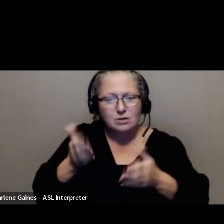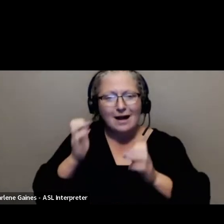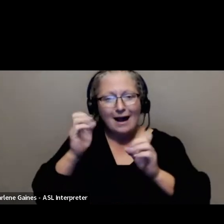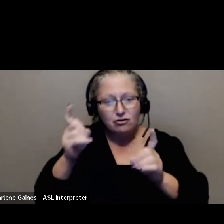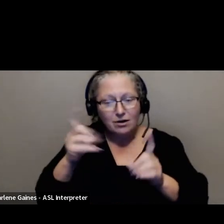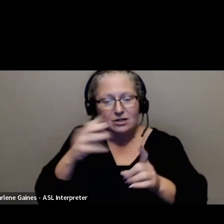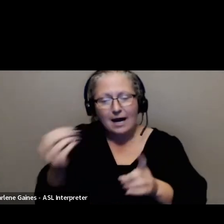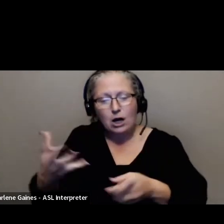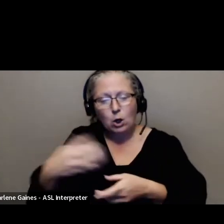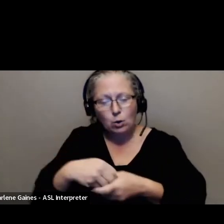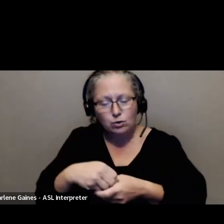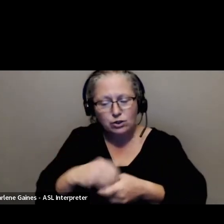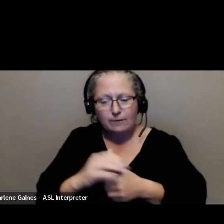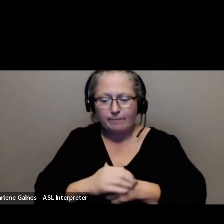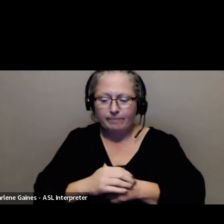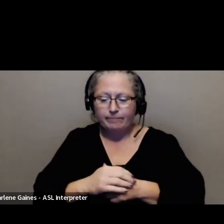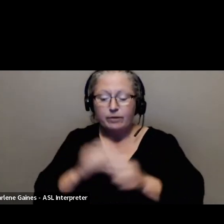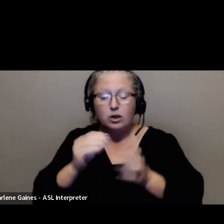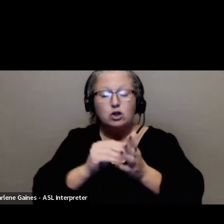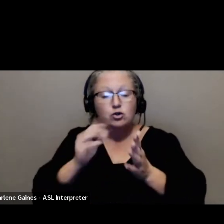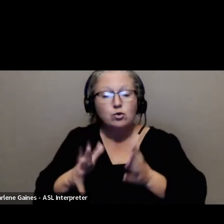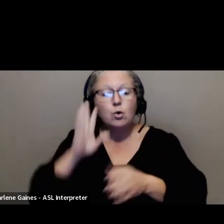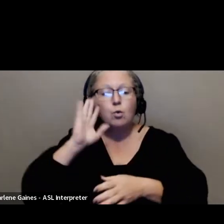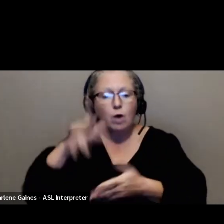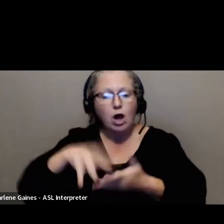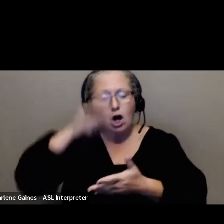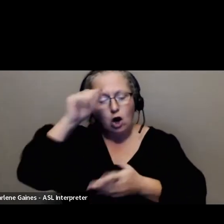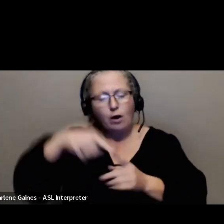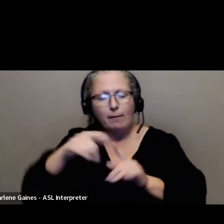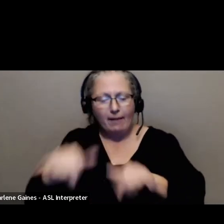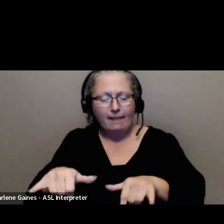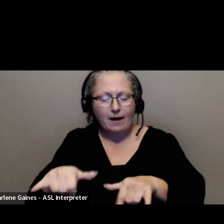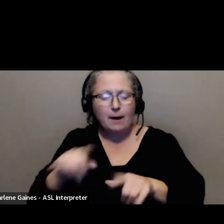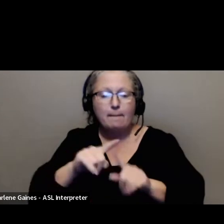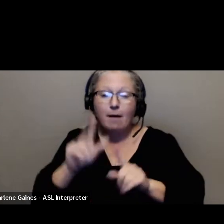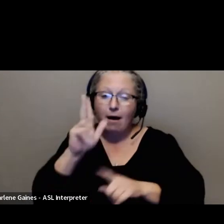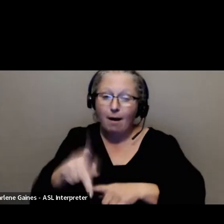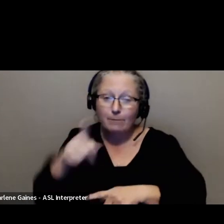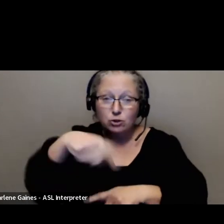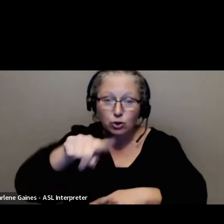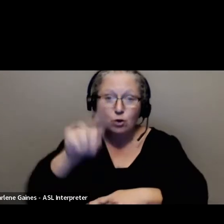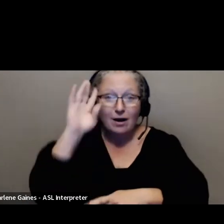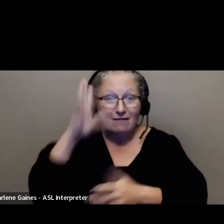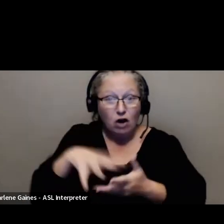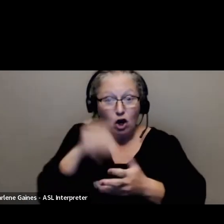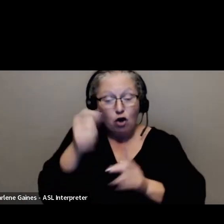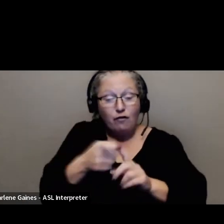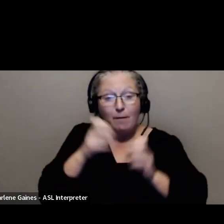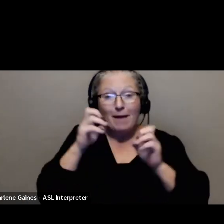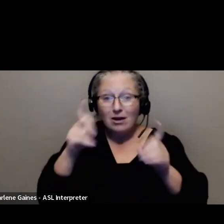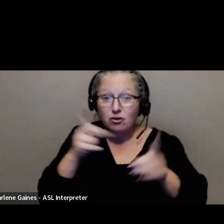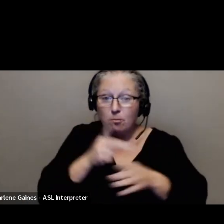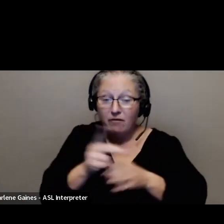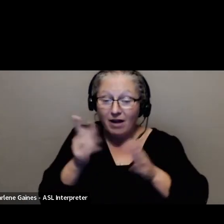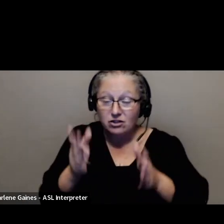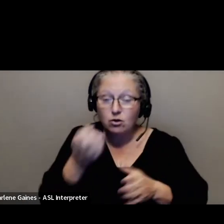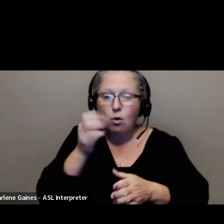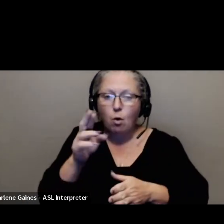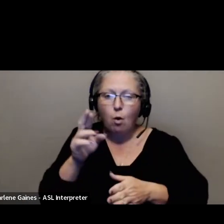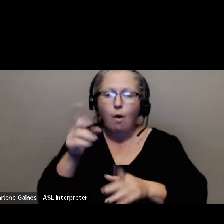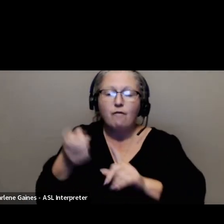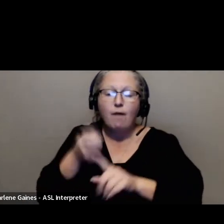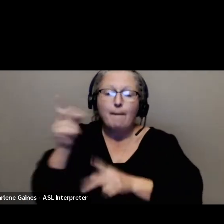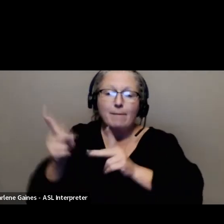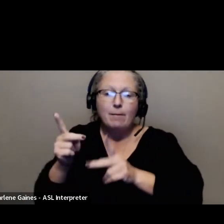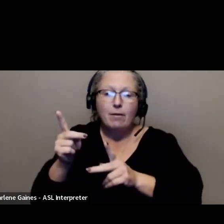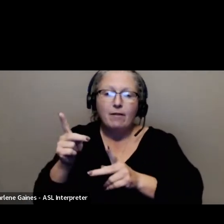inclusion. Students will learn about this, but it's up to you whether they learn from educational professionals or from sources that